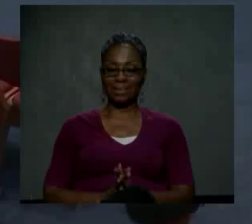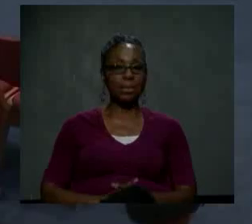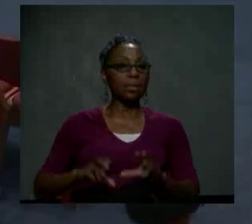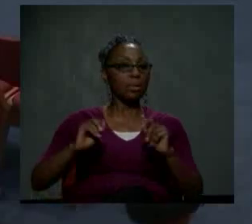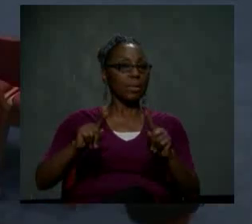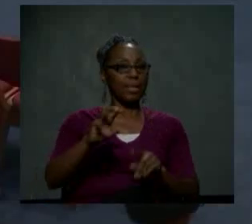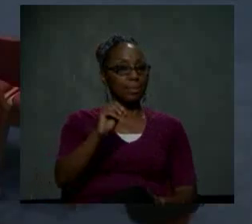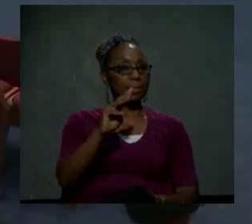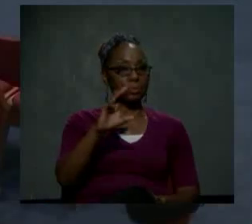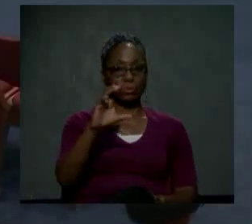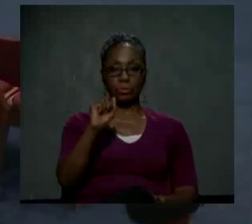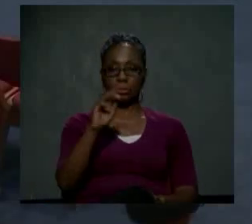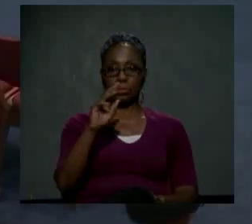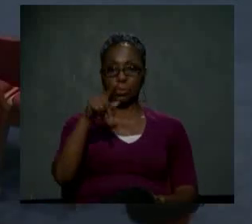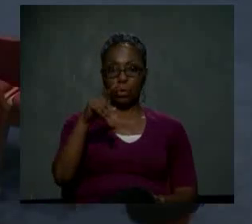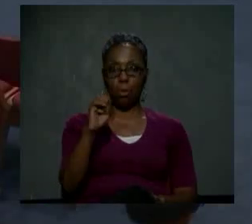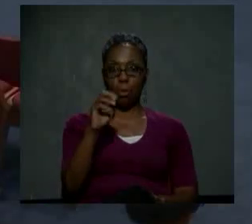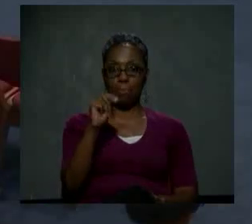Mr. Carpenter?